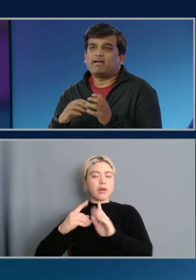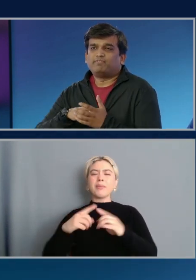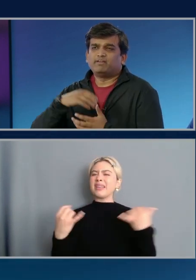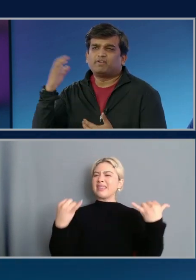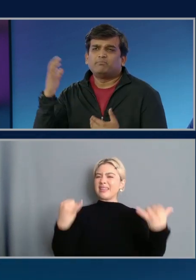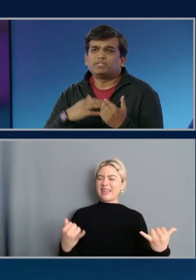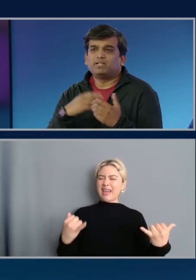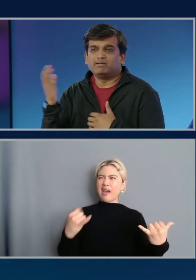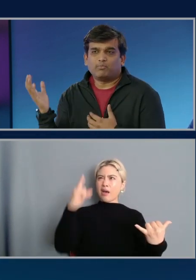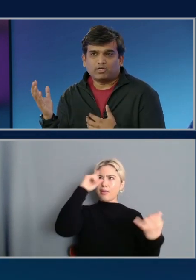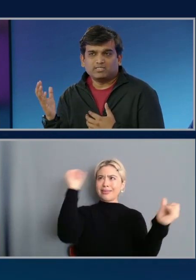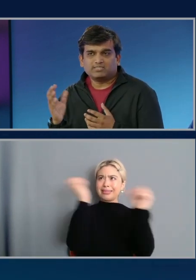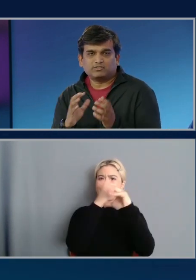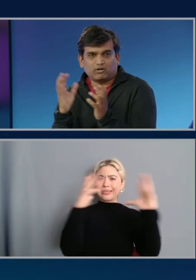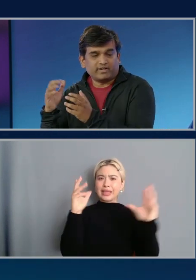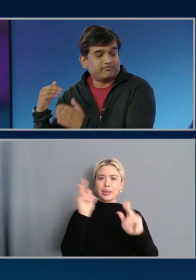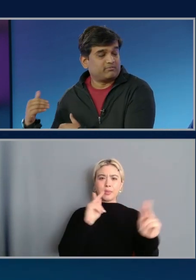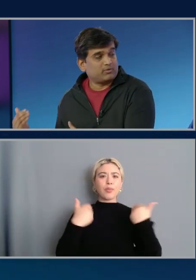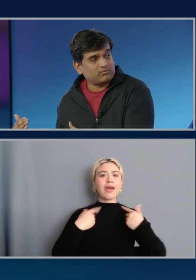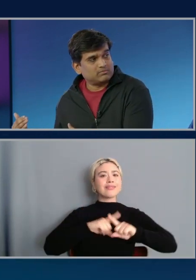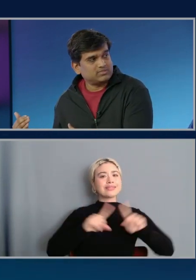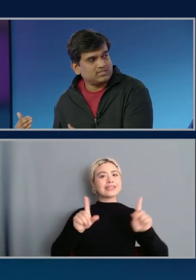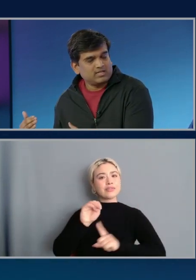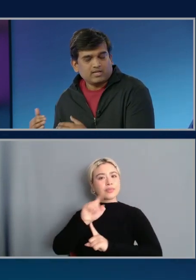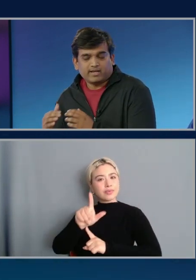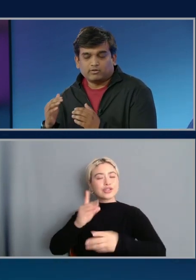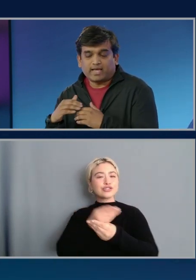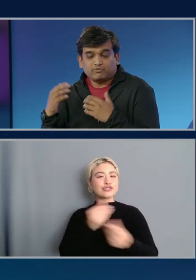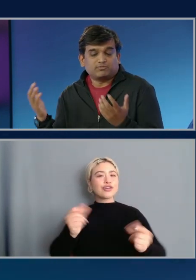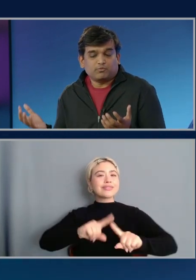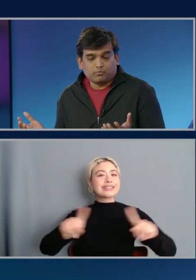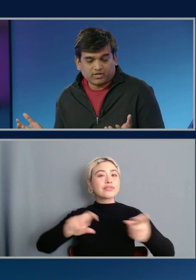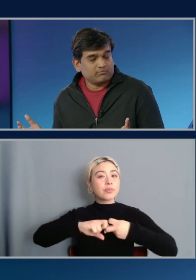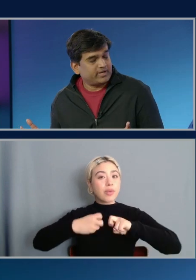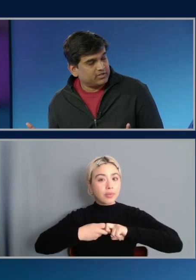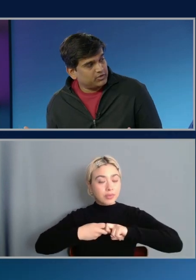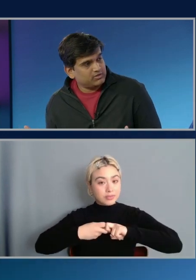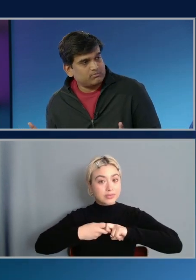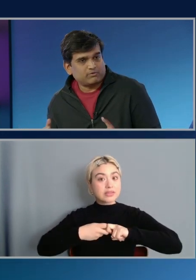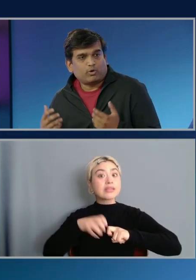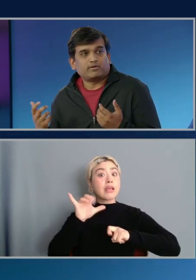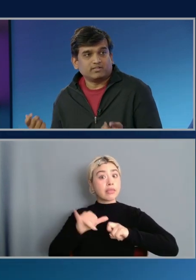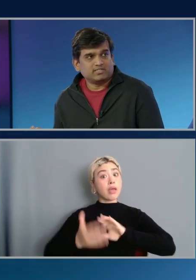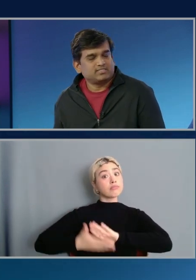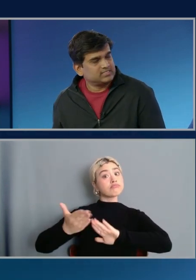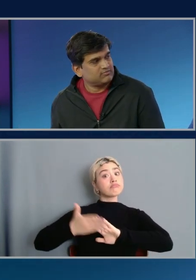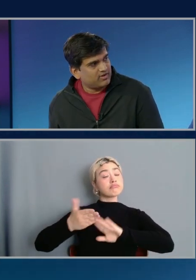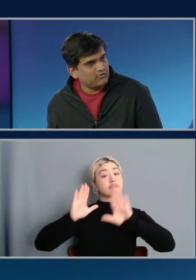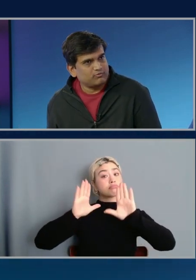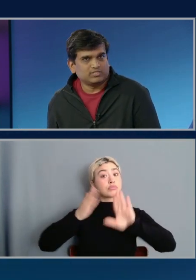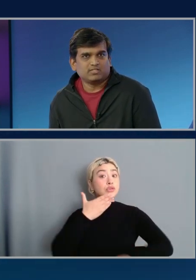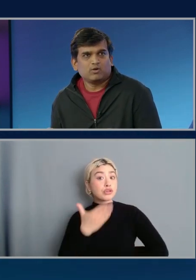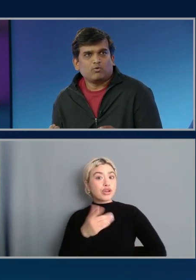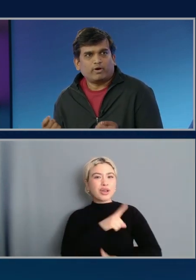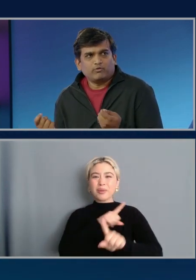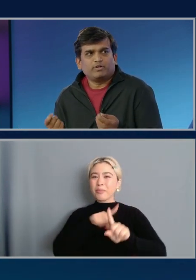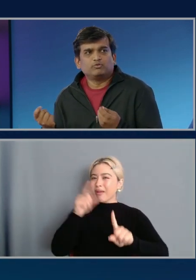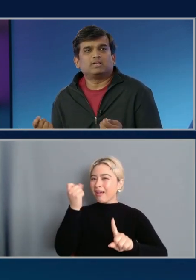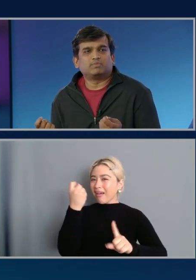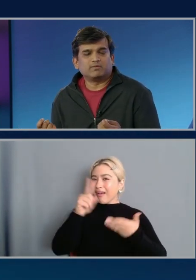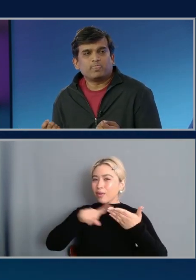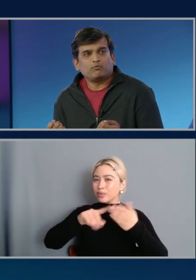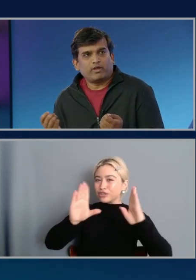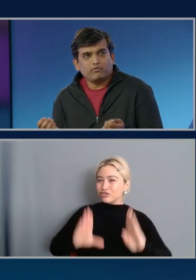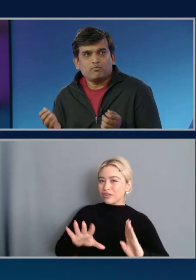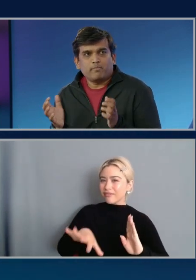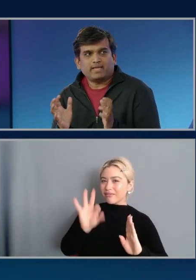will have different machine learning models solving different problems. Now, that was working pretty good, but what researchers found was, why don't we do